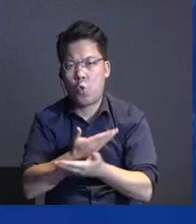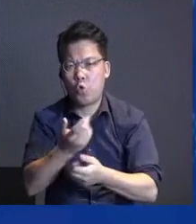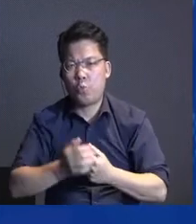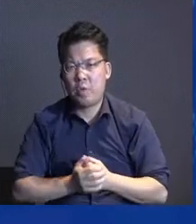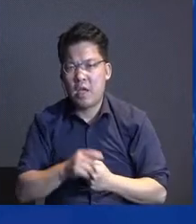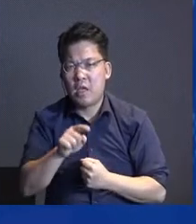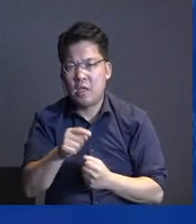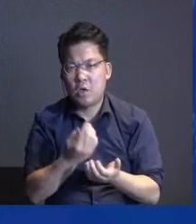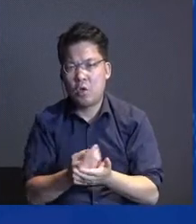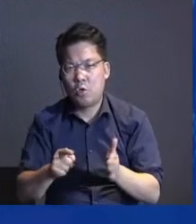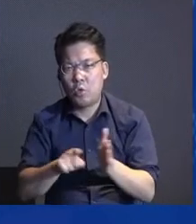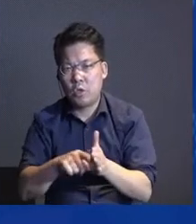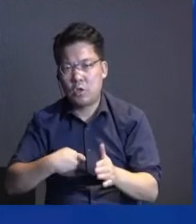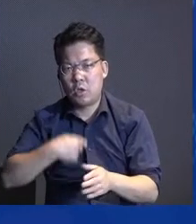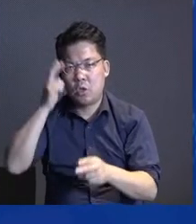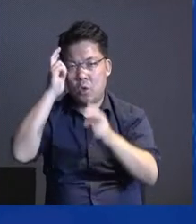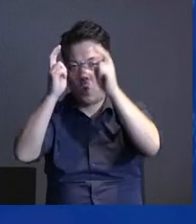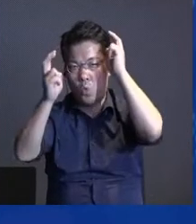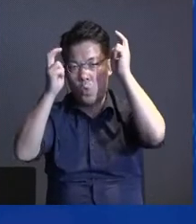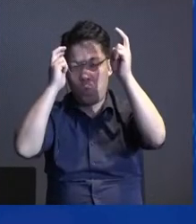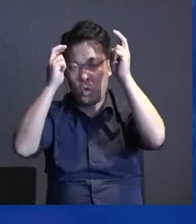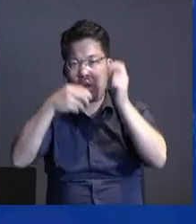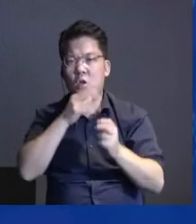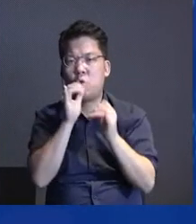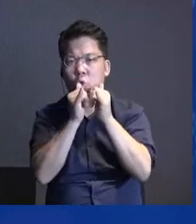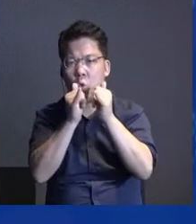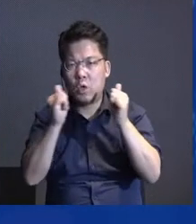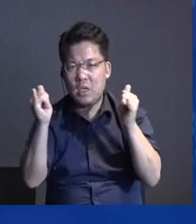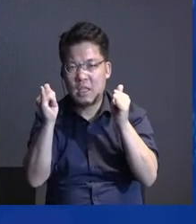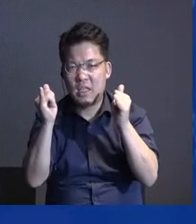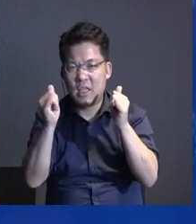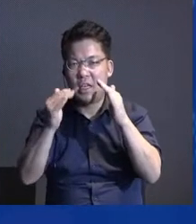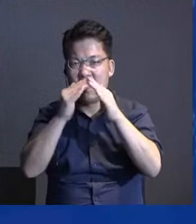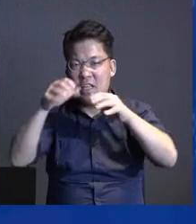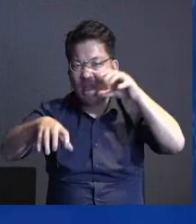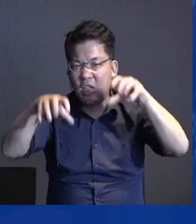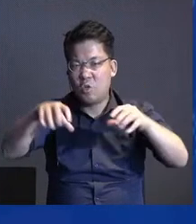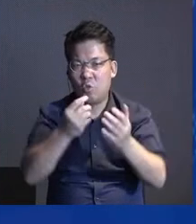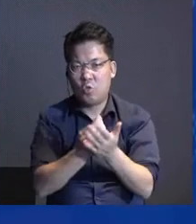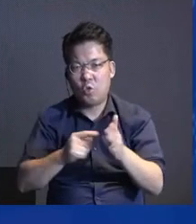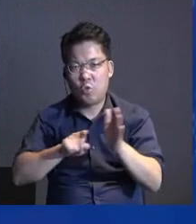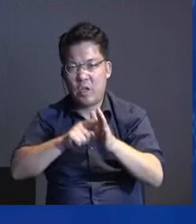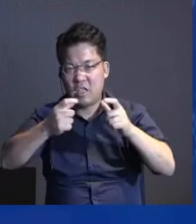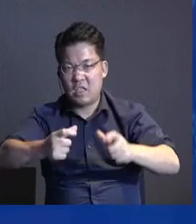in community activities and sharing activities for their neighbors.